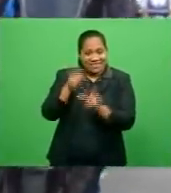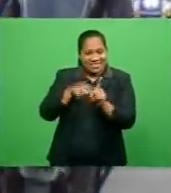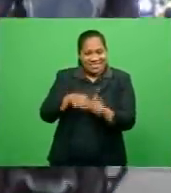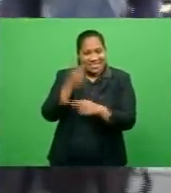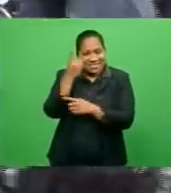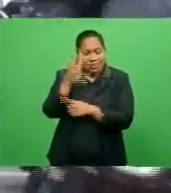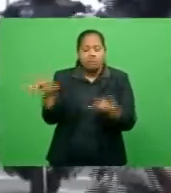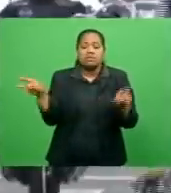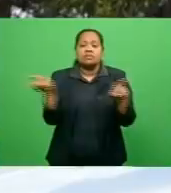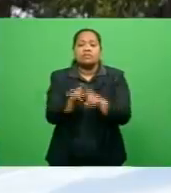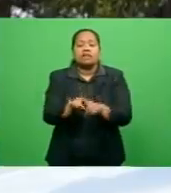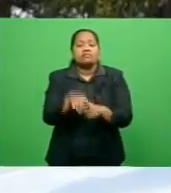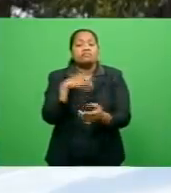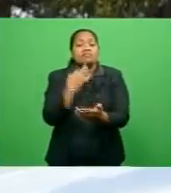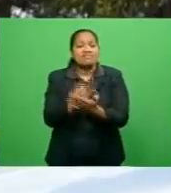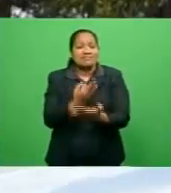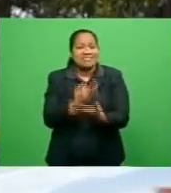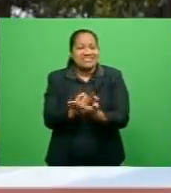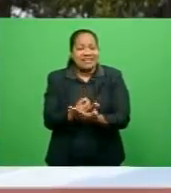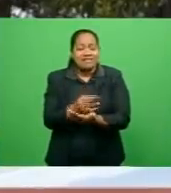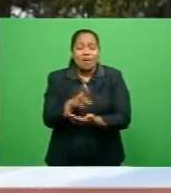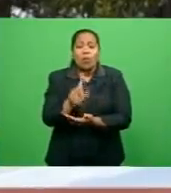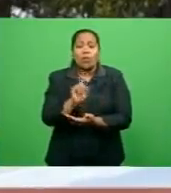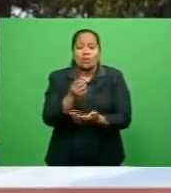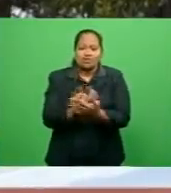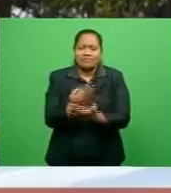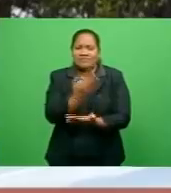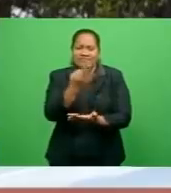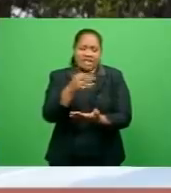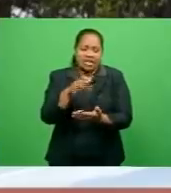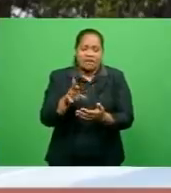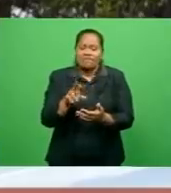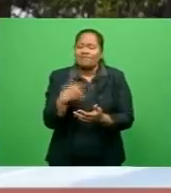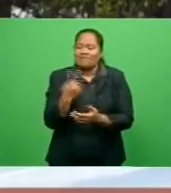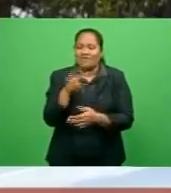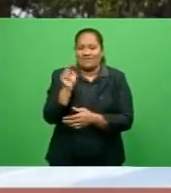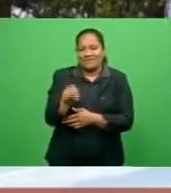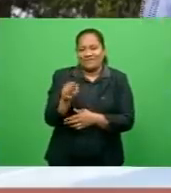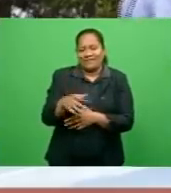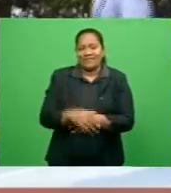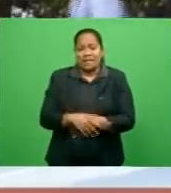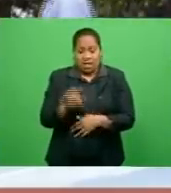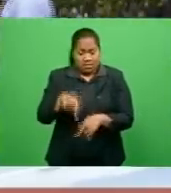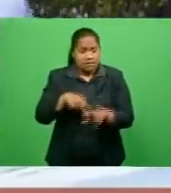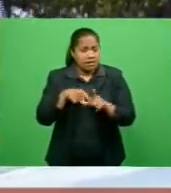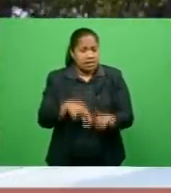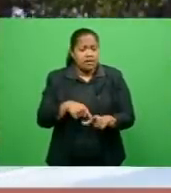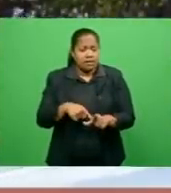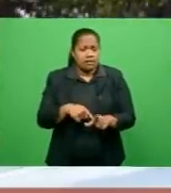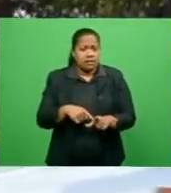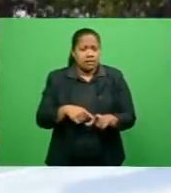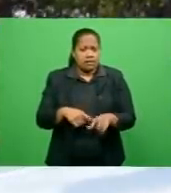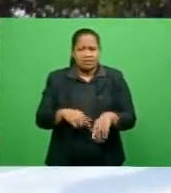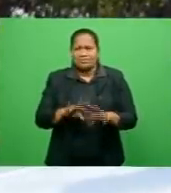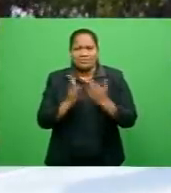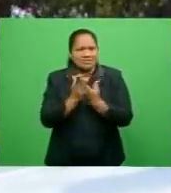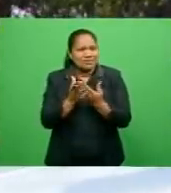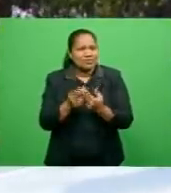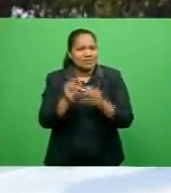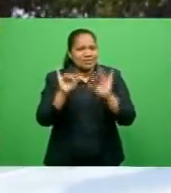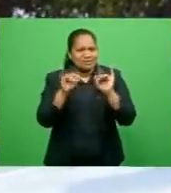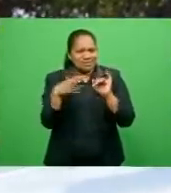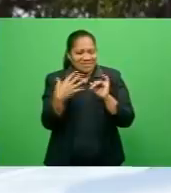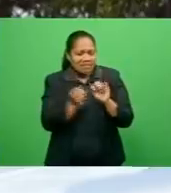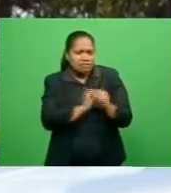raise funds for the needy. This year being significant for Fiji, together with the issues we are facing because of